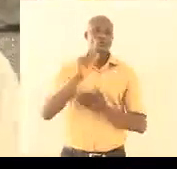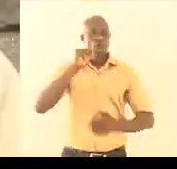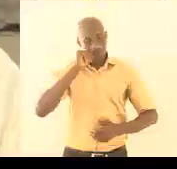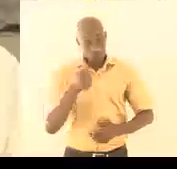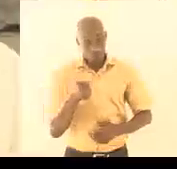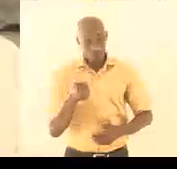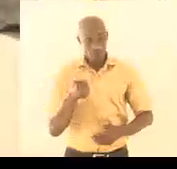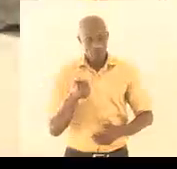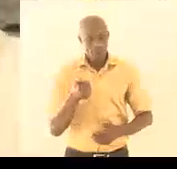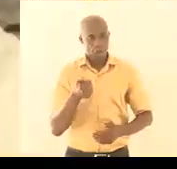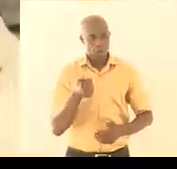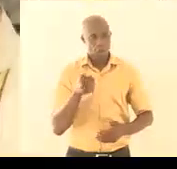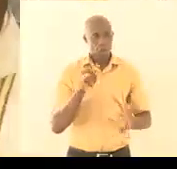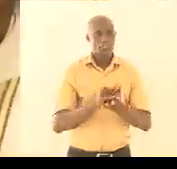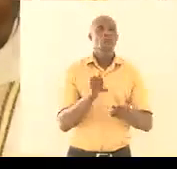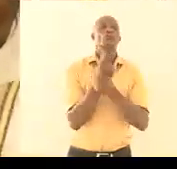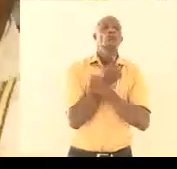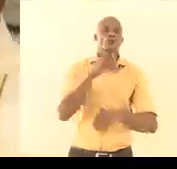loved on it.